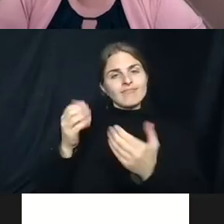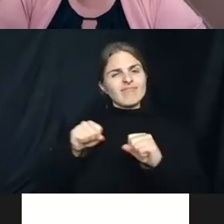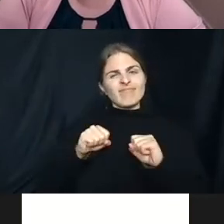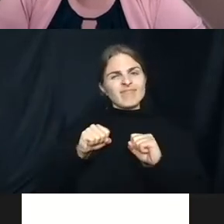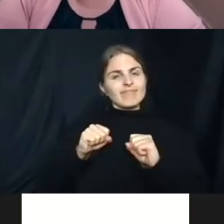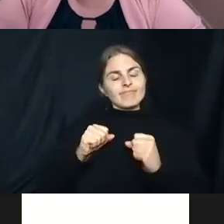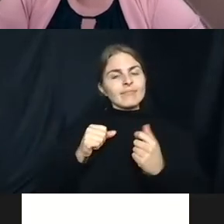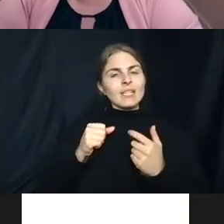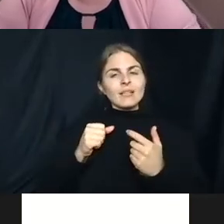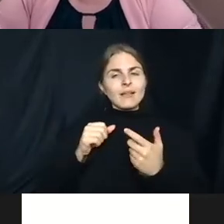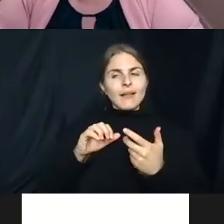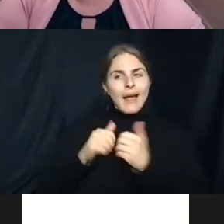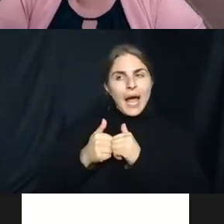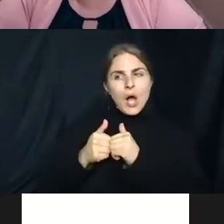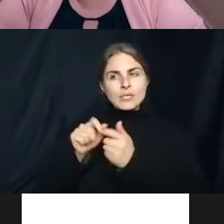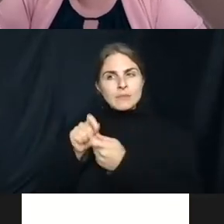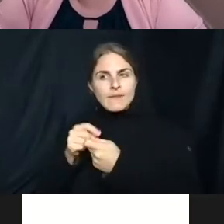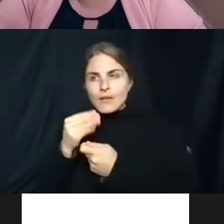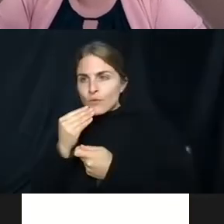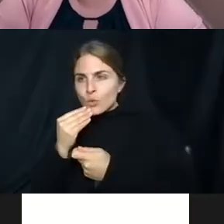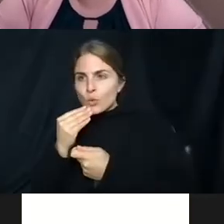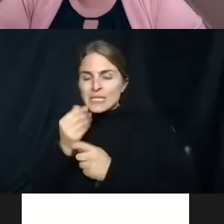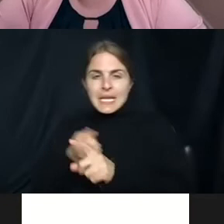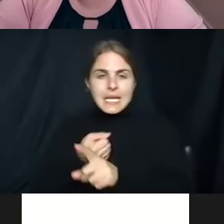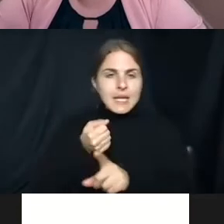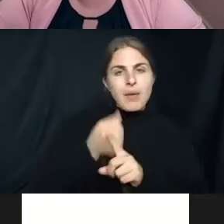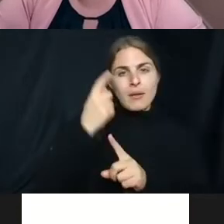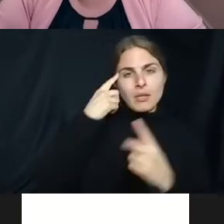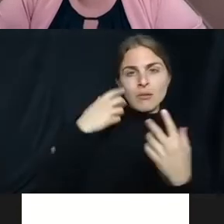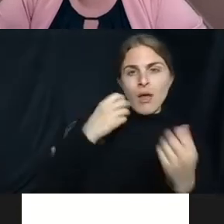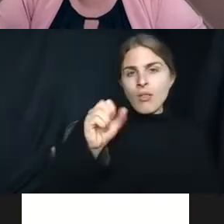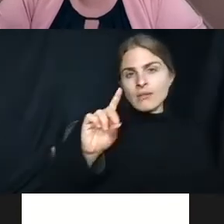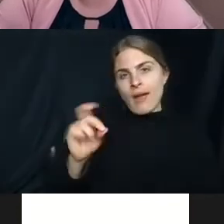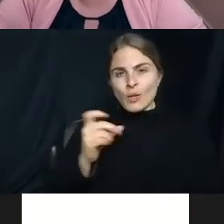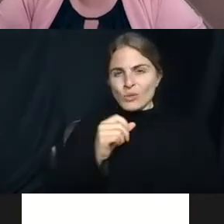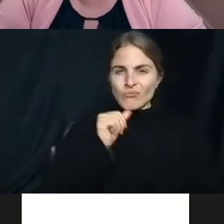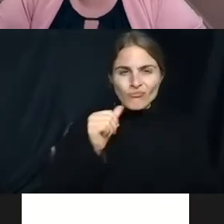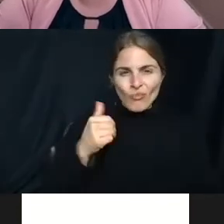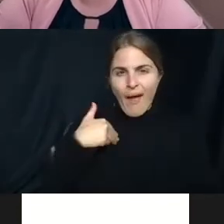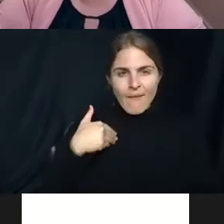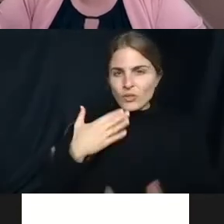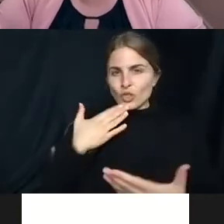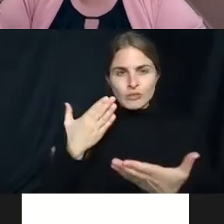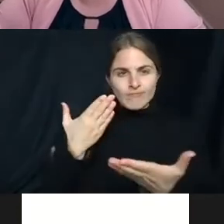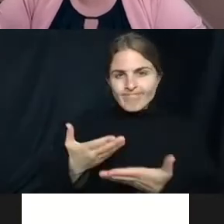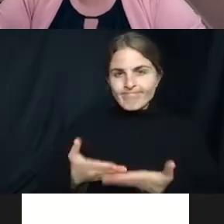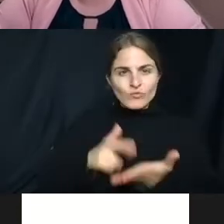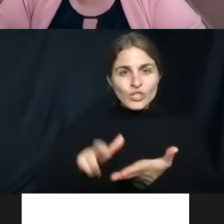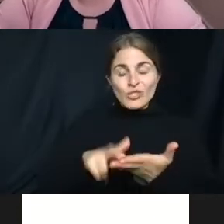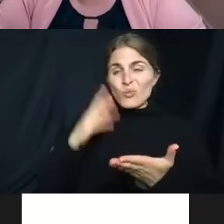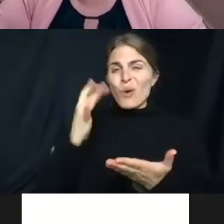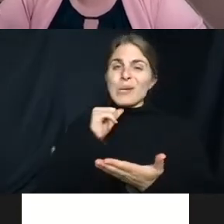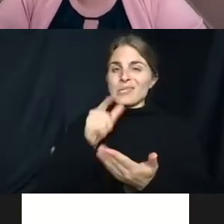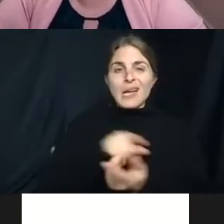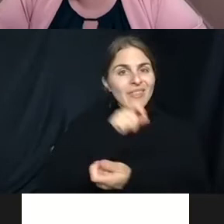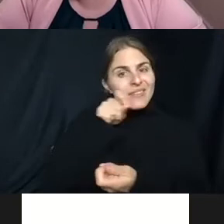potential impact of certain foods or nutrients on mental health diagnosis, because a lot of the time it's not actually that specific food.